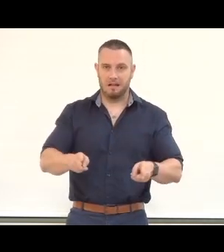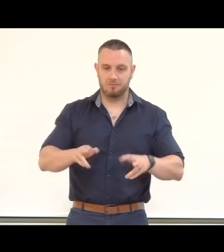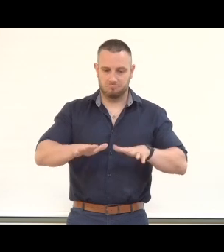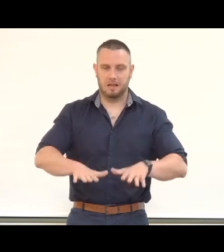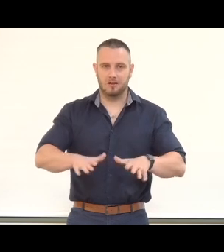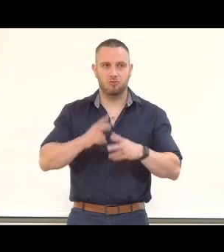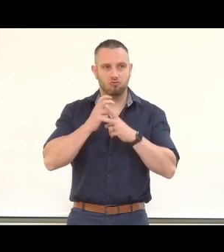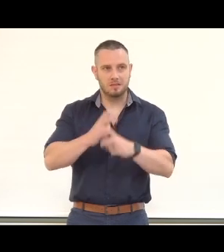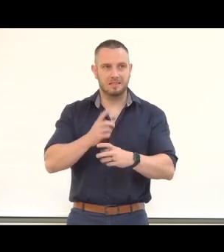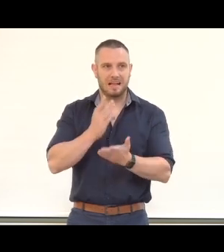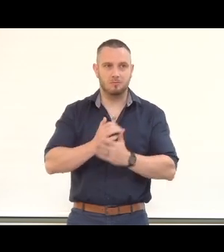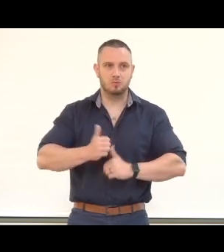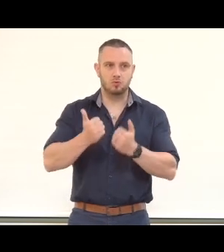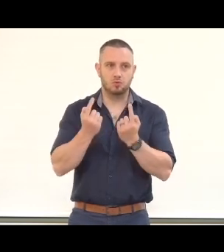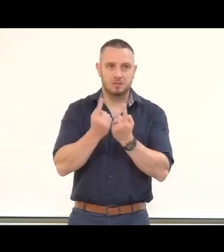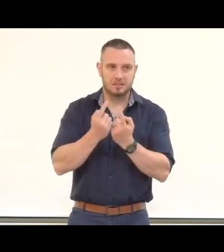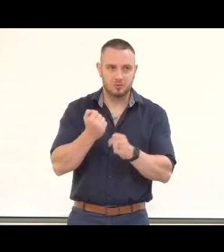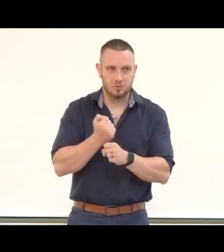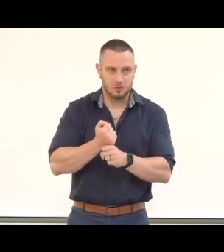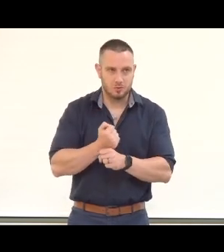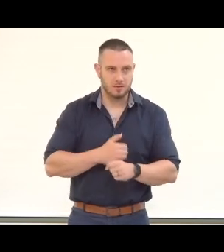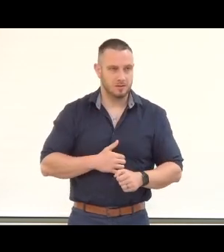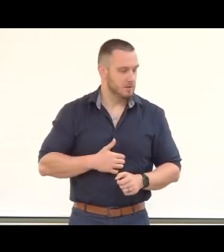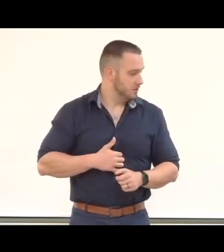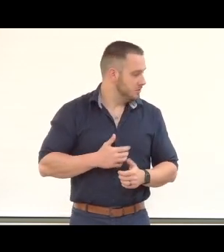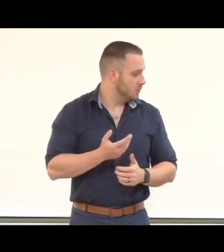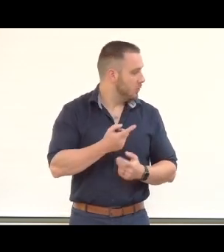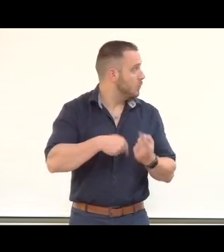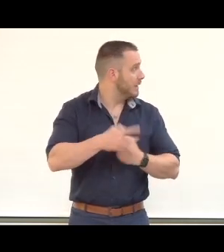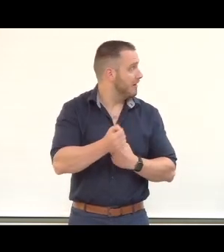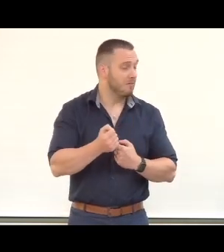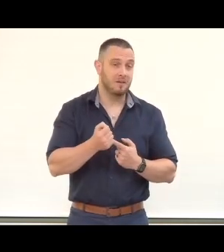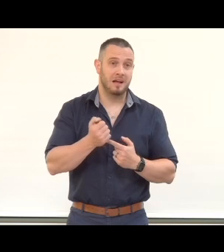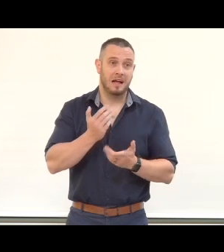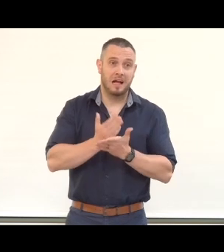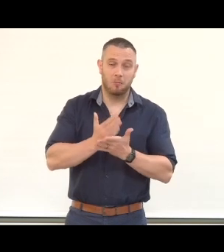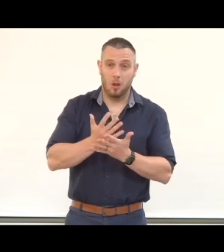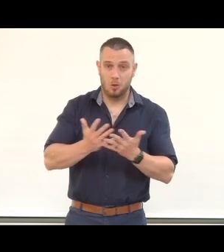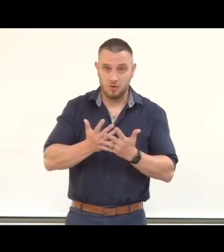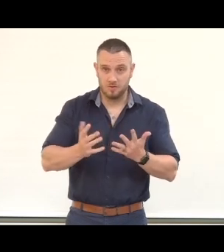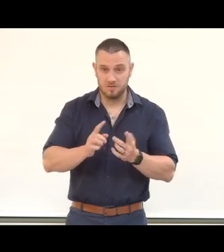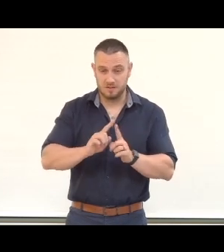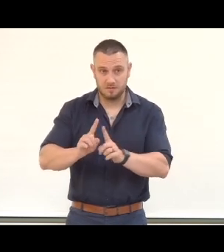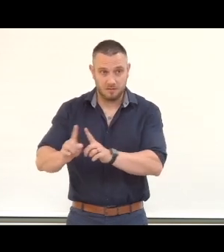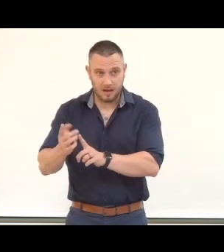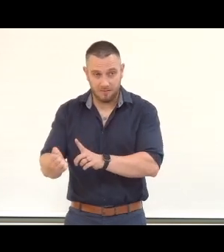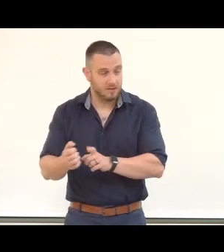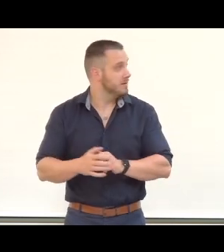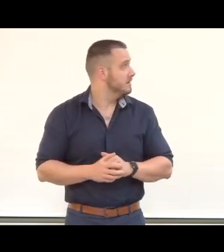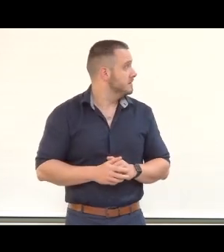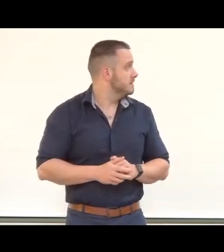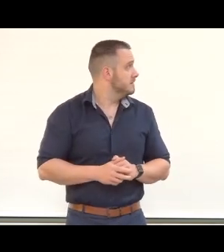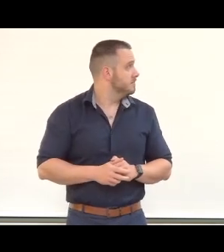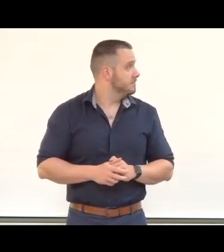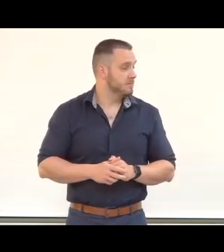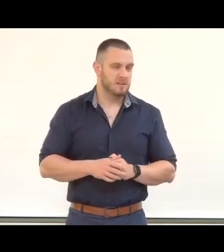it's a good thing to do, to put it like that. So we have quite a lot of signatories already that signed this